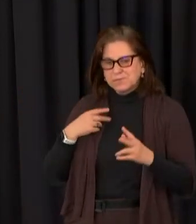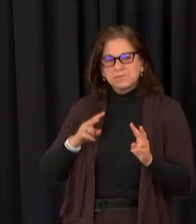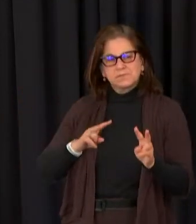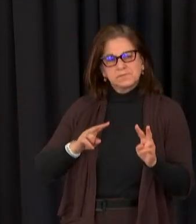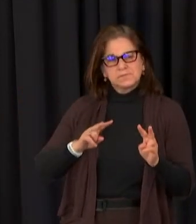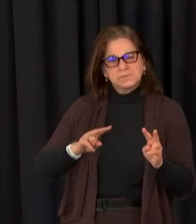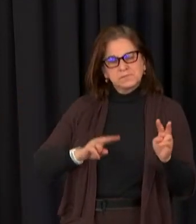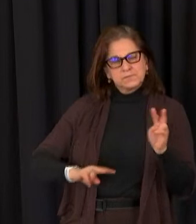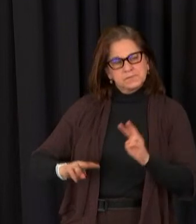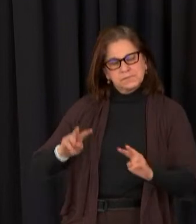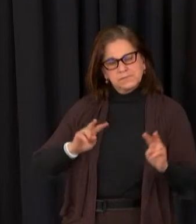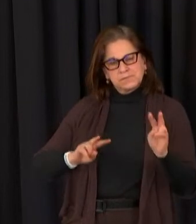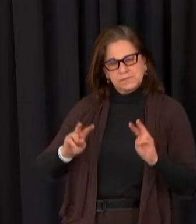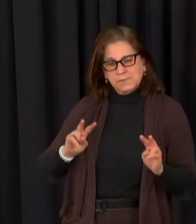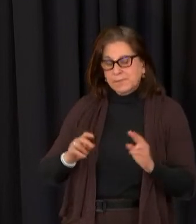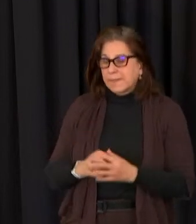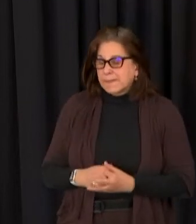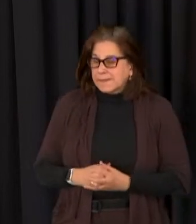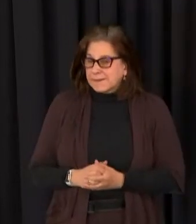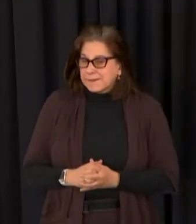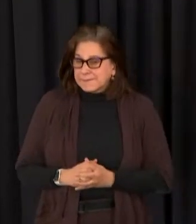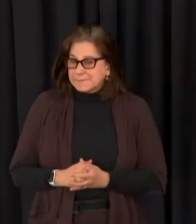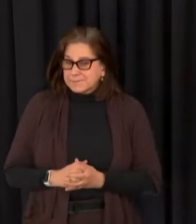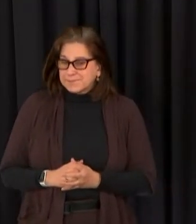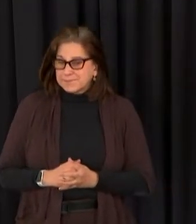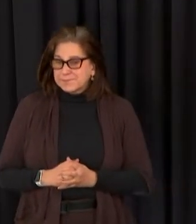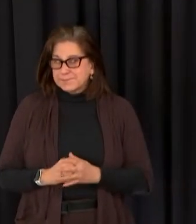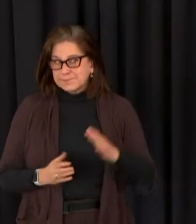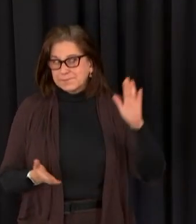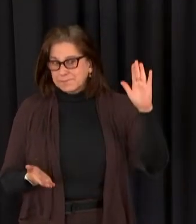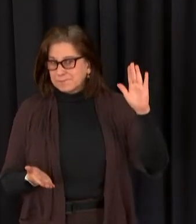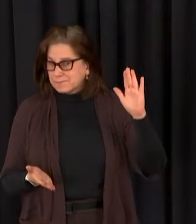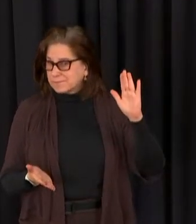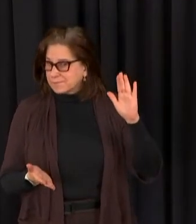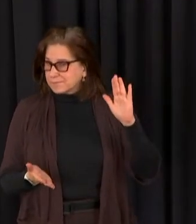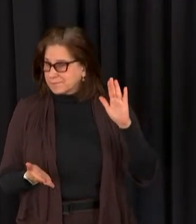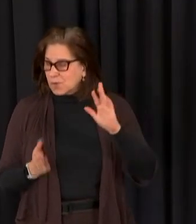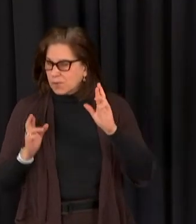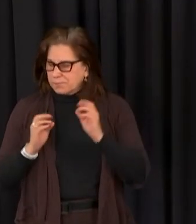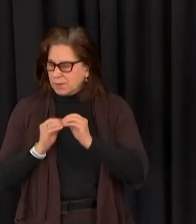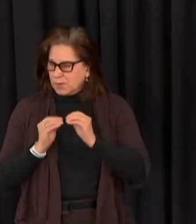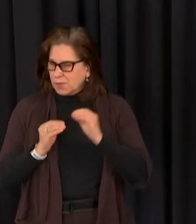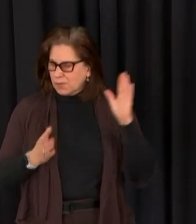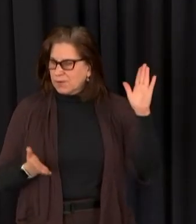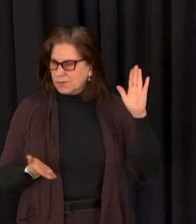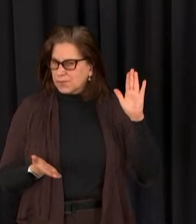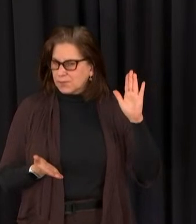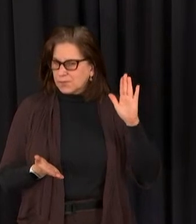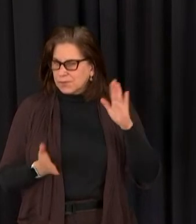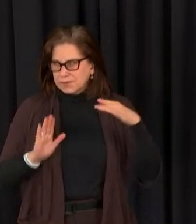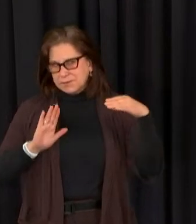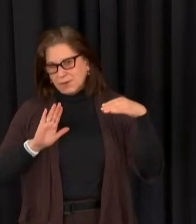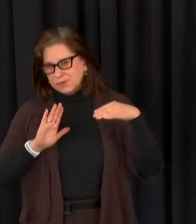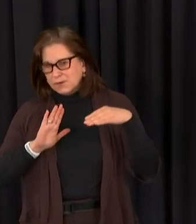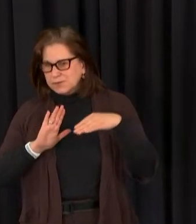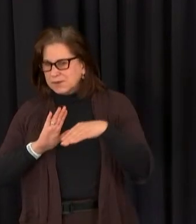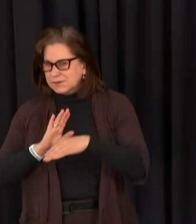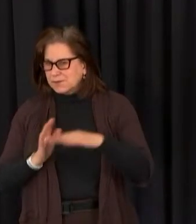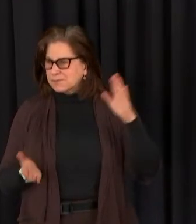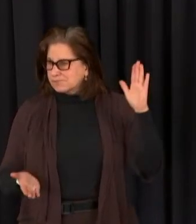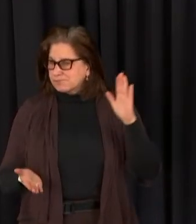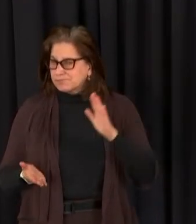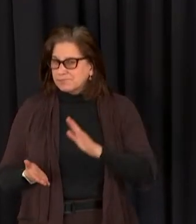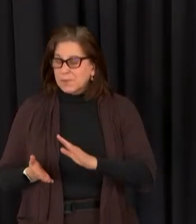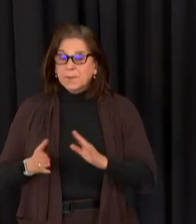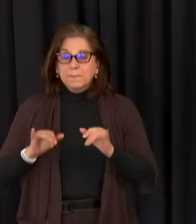watch and hope that it goes down. Among other things, our